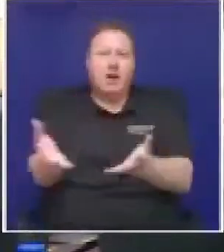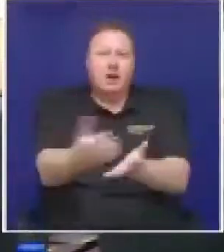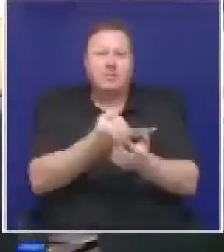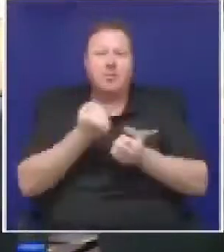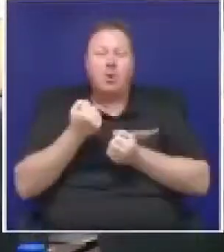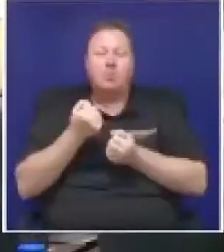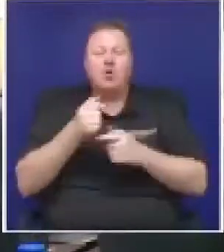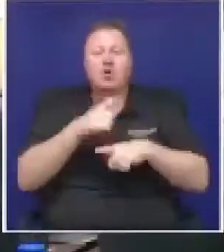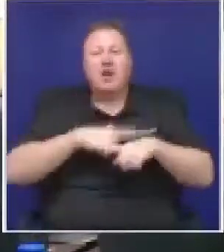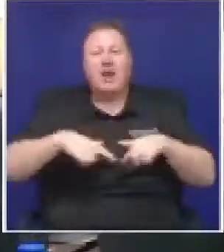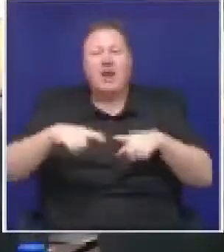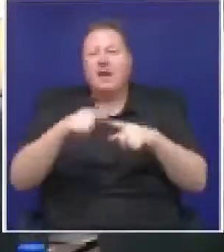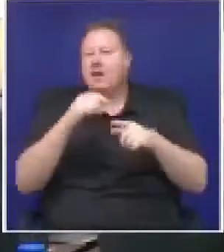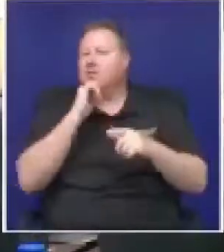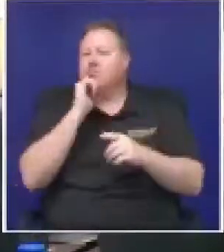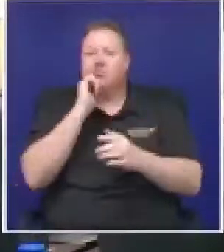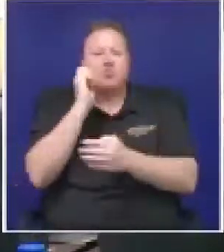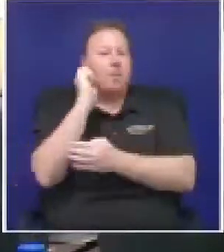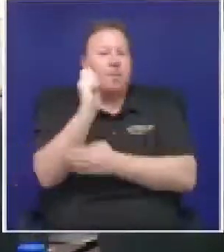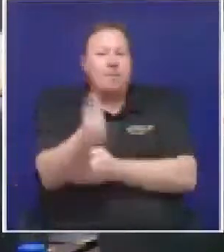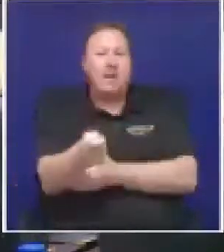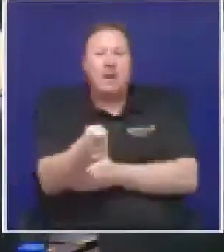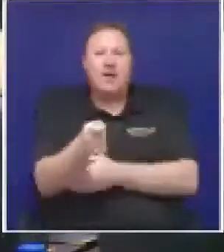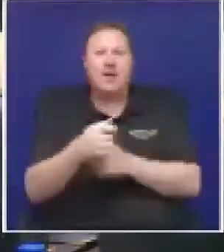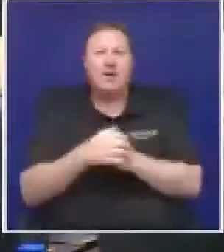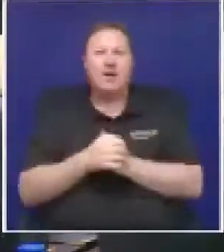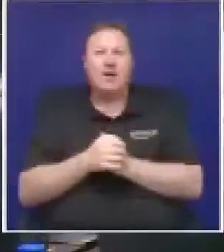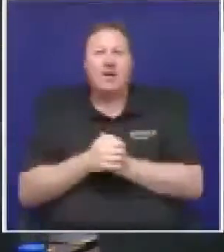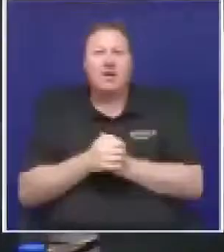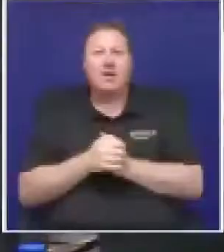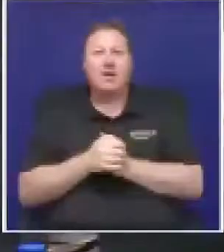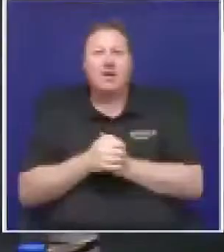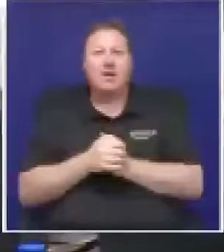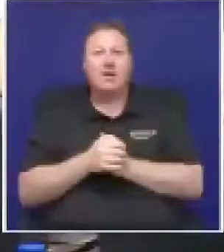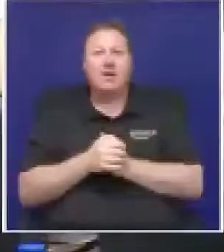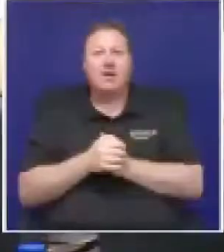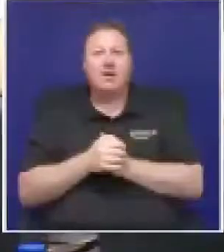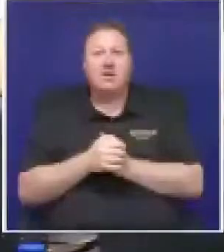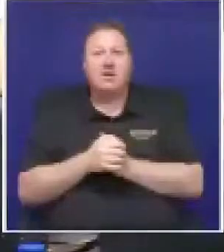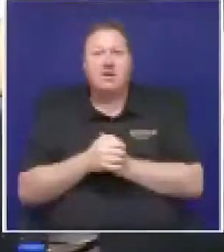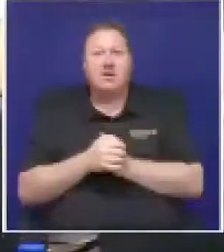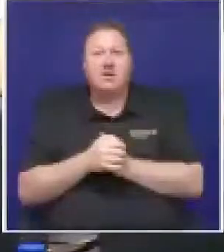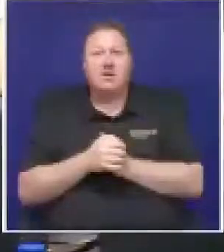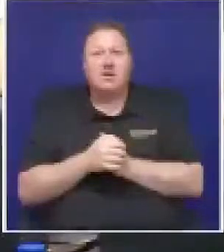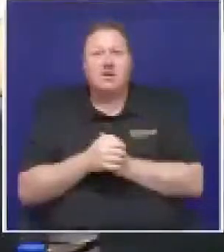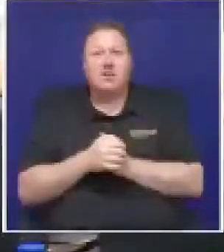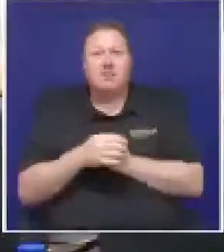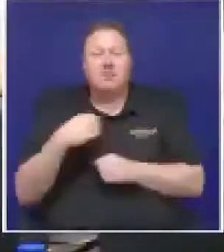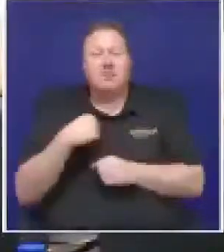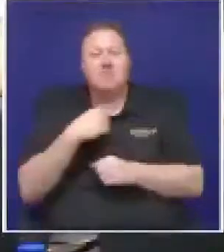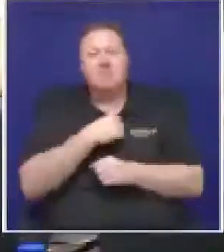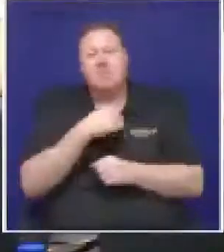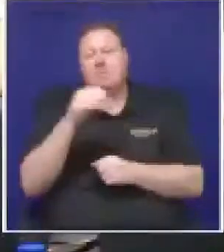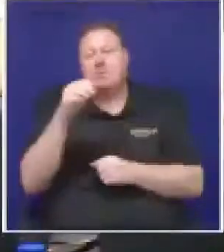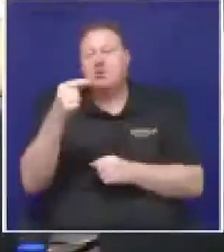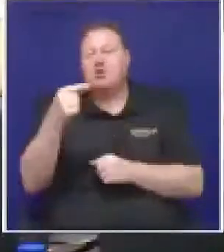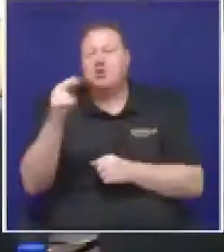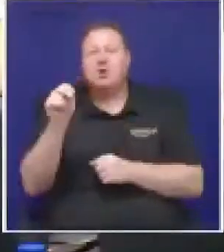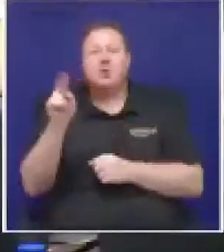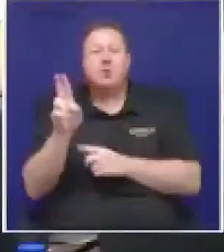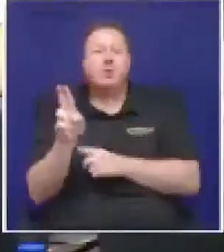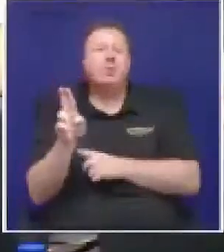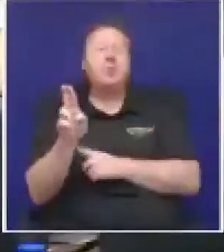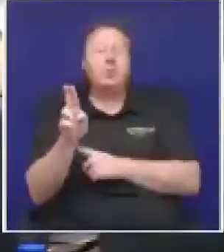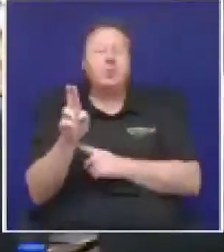land without compensation. Sonder vergoeding for the members of the GNU. Will the Deputy President come clean